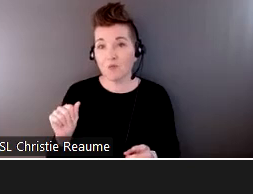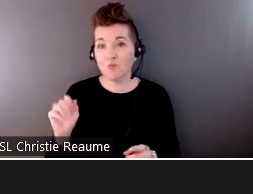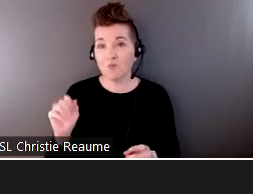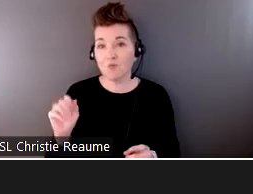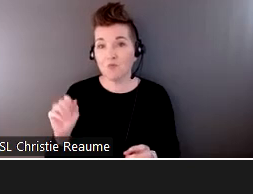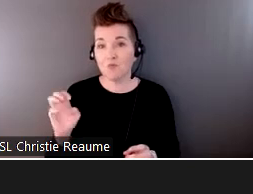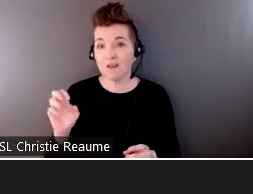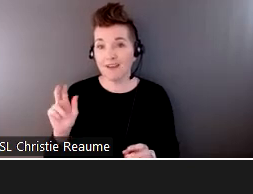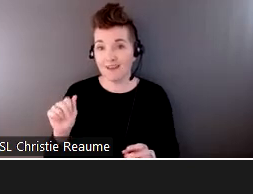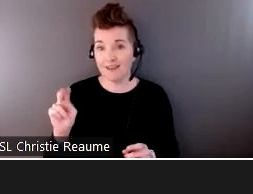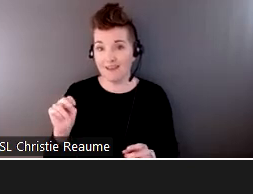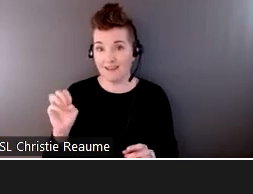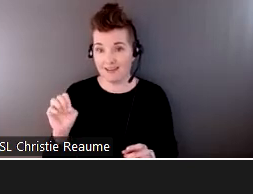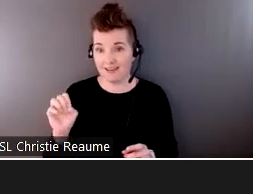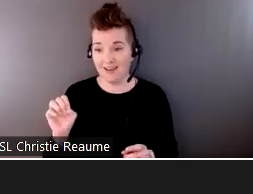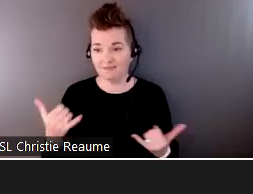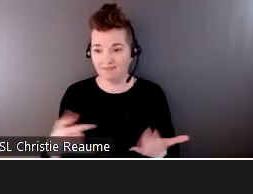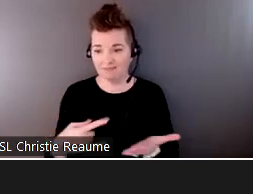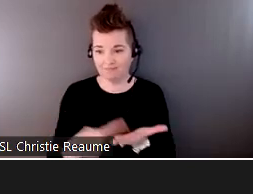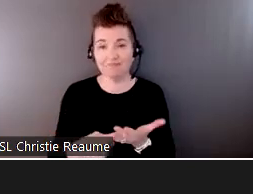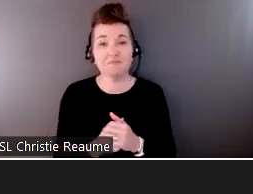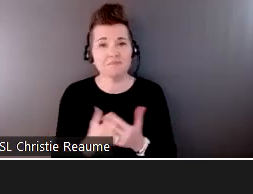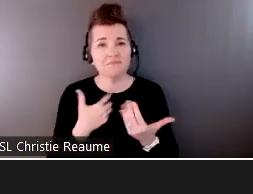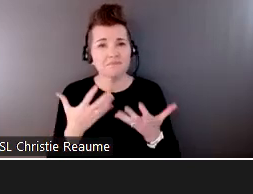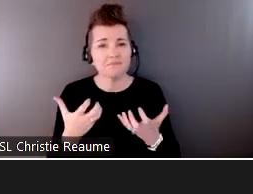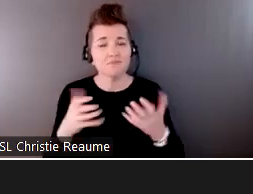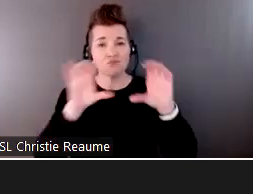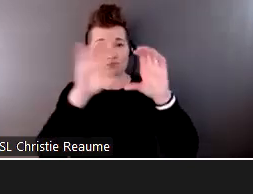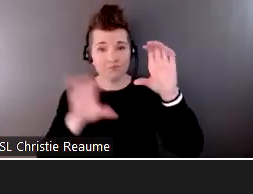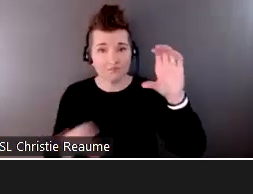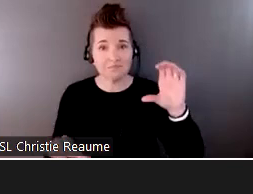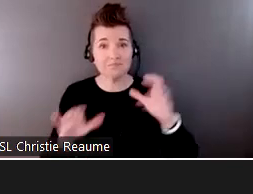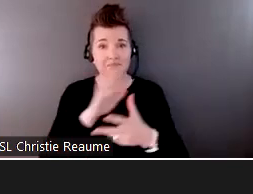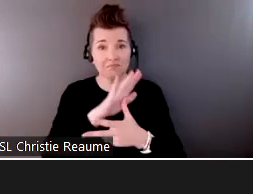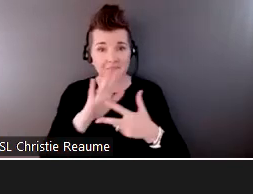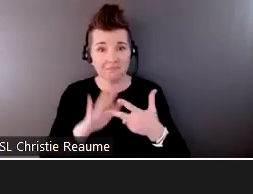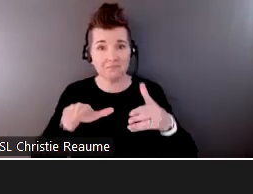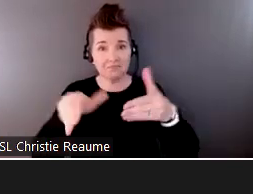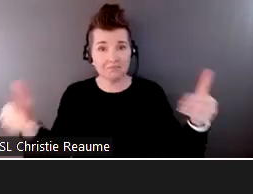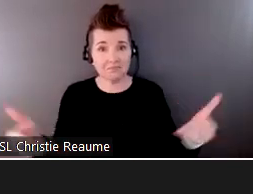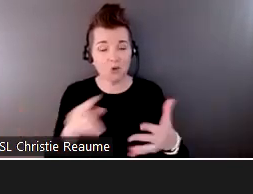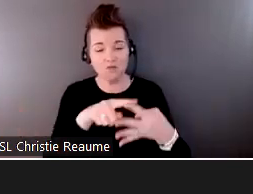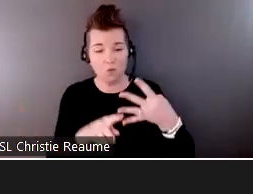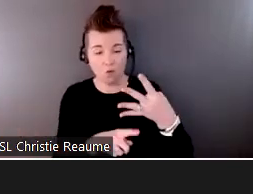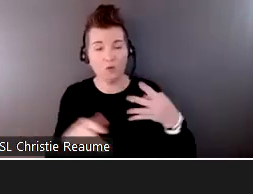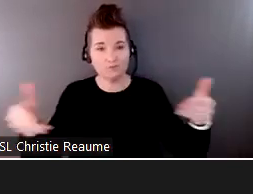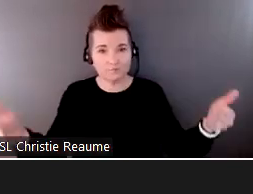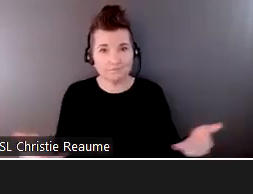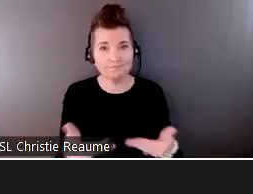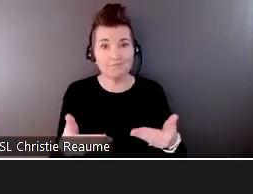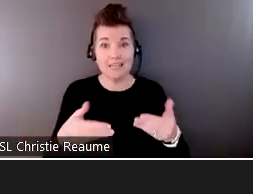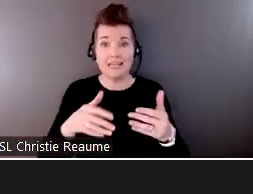our panelists today and talking about cyber security Awareness Month um you know this is a cyber security awareness month is an international